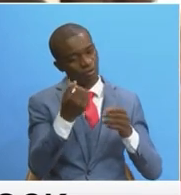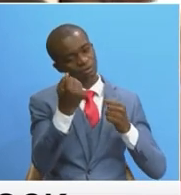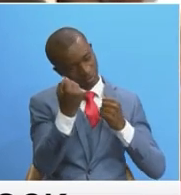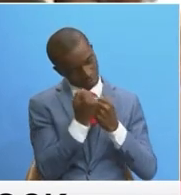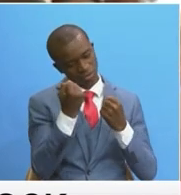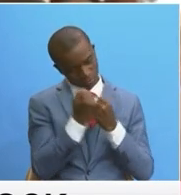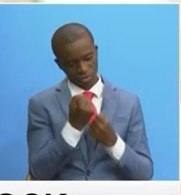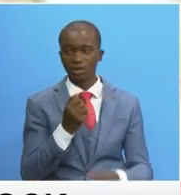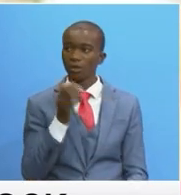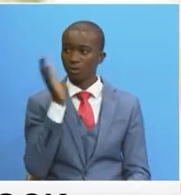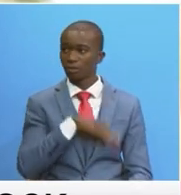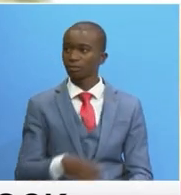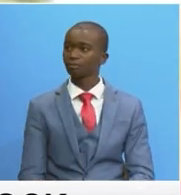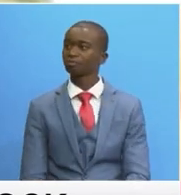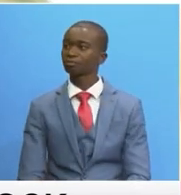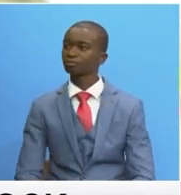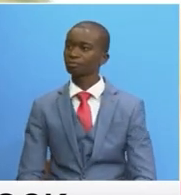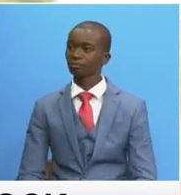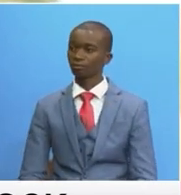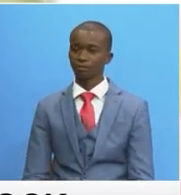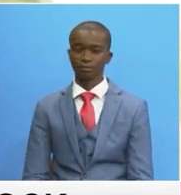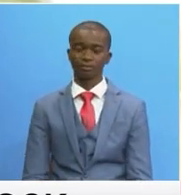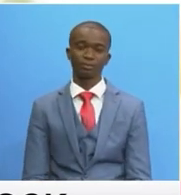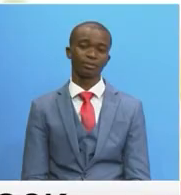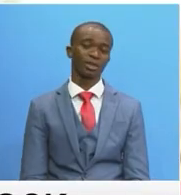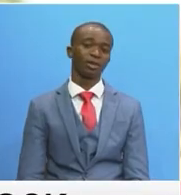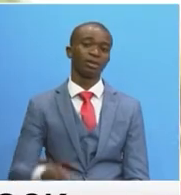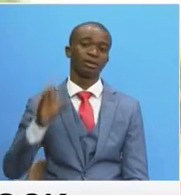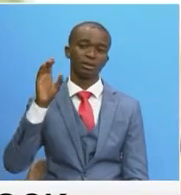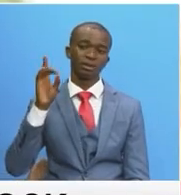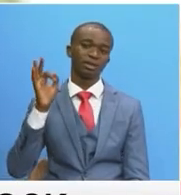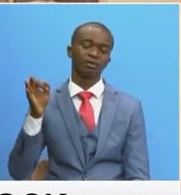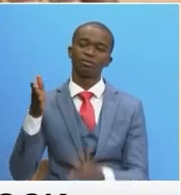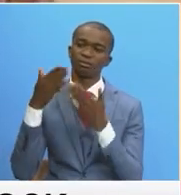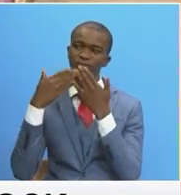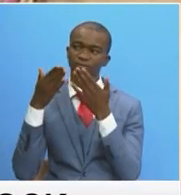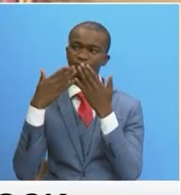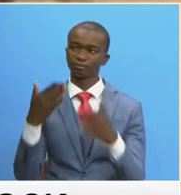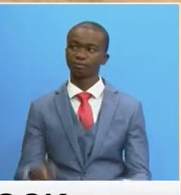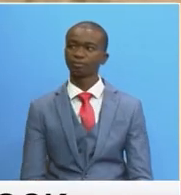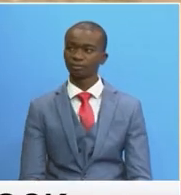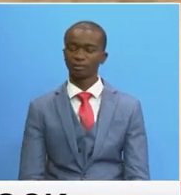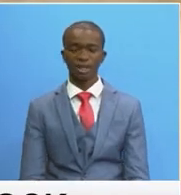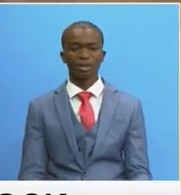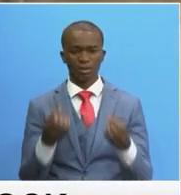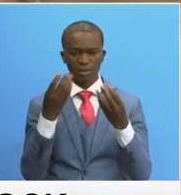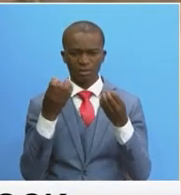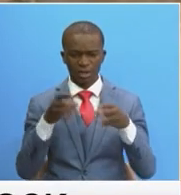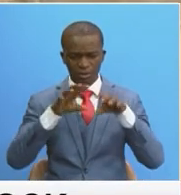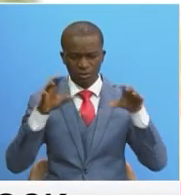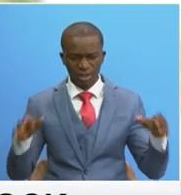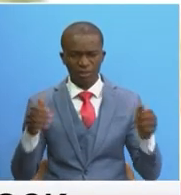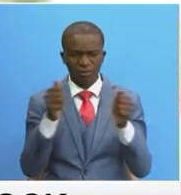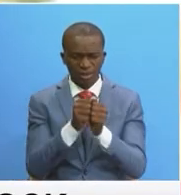this school. We're also grateful to CDF because a number of our learners, you know, most of our children with disabilities come from